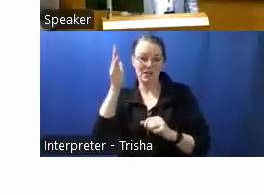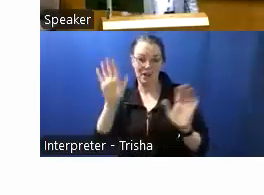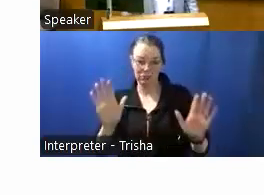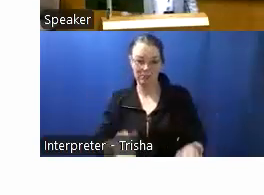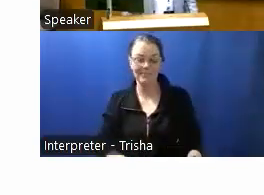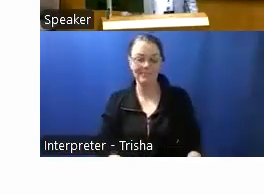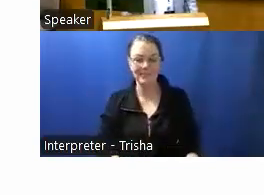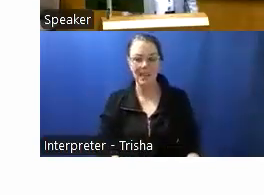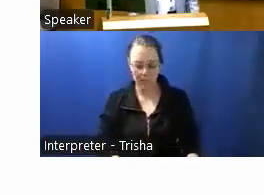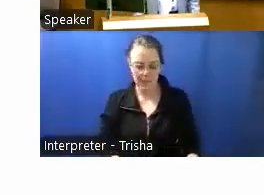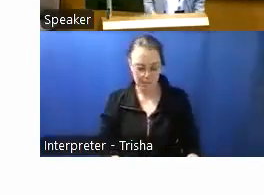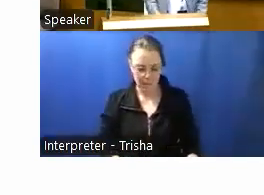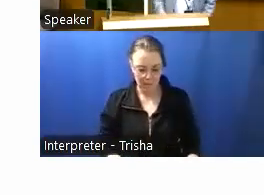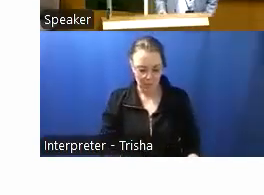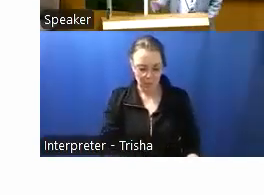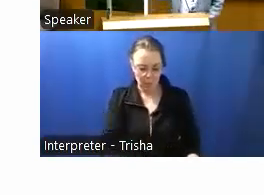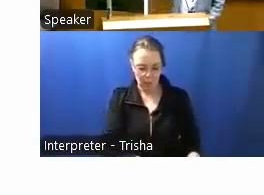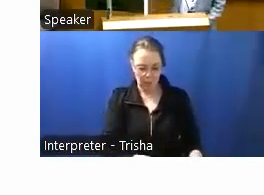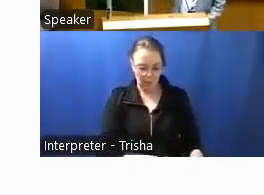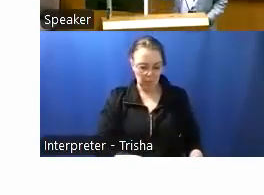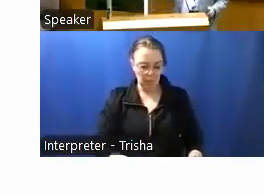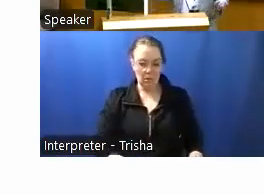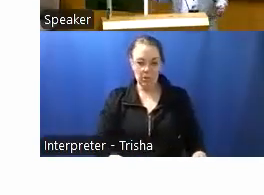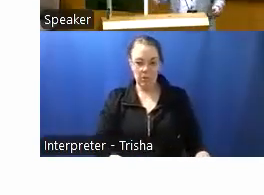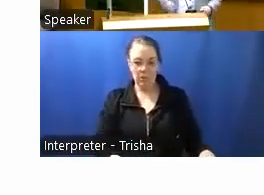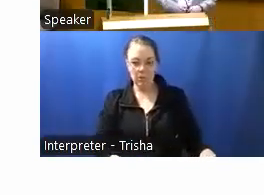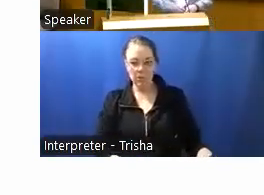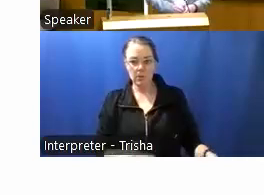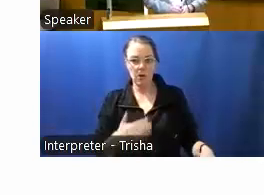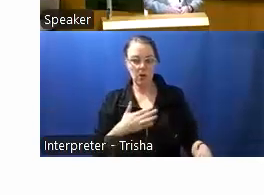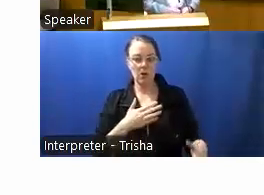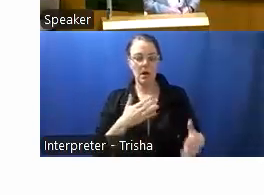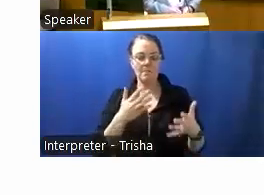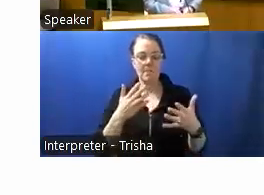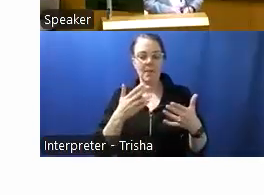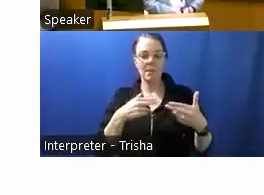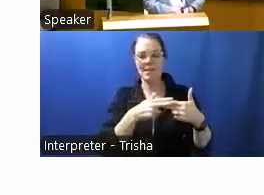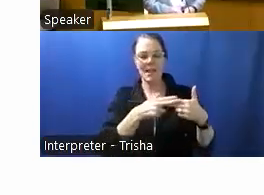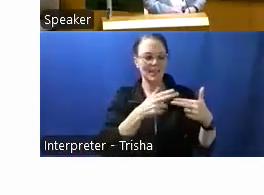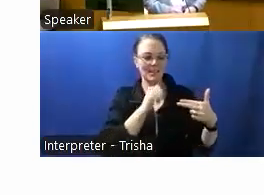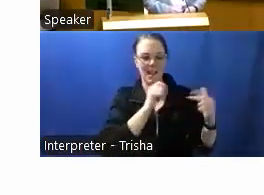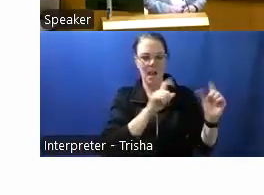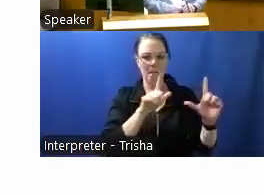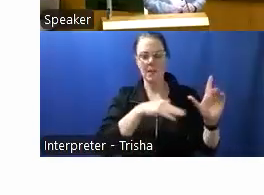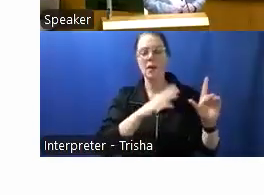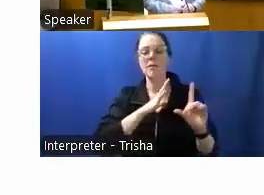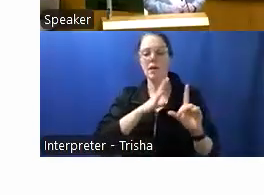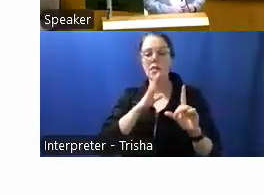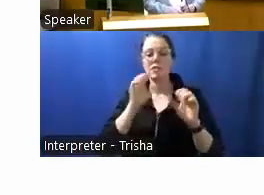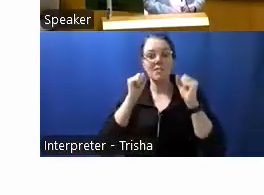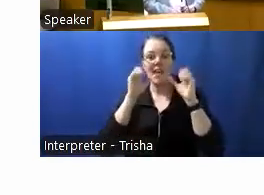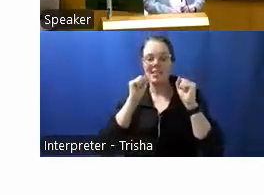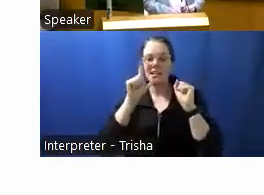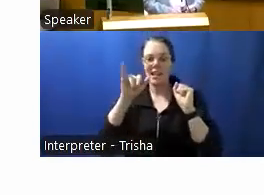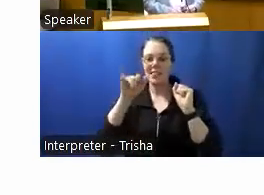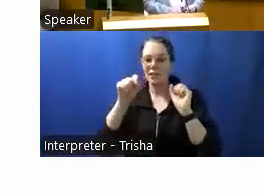but, so I'm out of my slides now, but basically there's a fascinating literature that I've reviewed, and there are a number